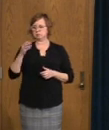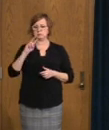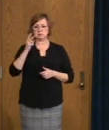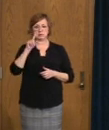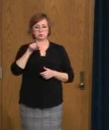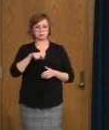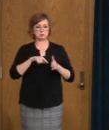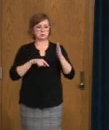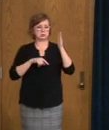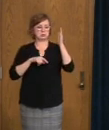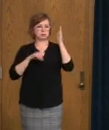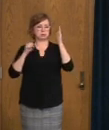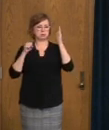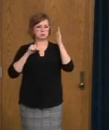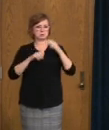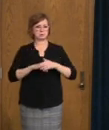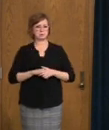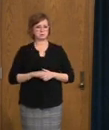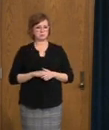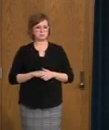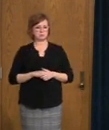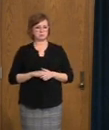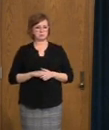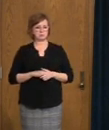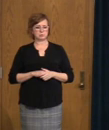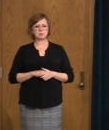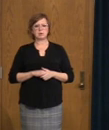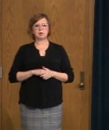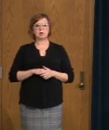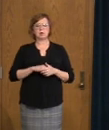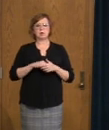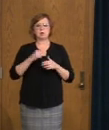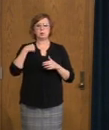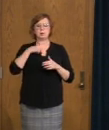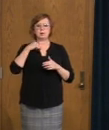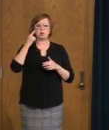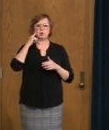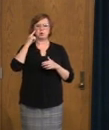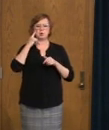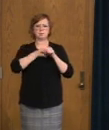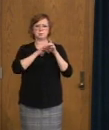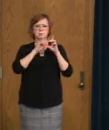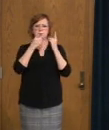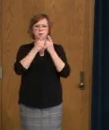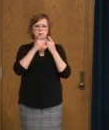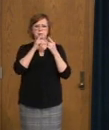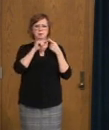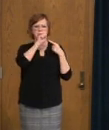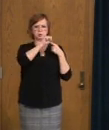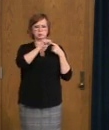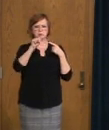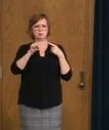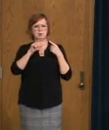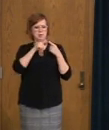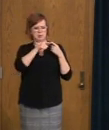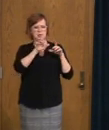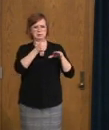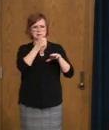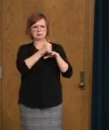follow-up? Yeah, we heard from the Ministry of Social Services this week that they've been setting up some temporary facilities